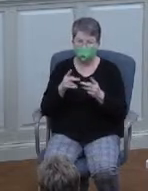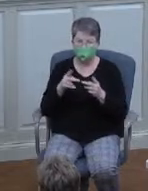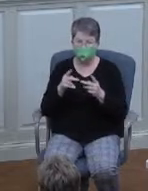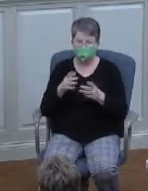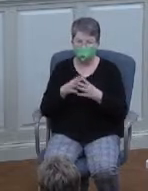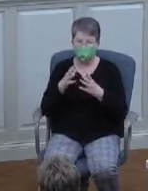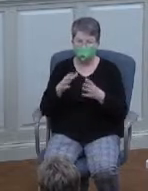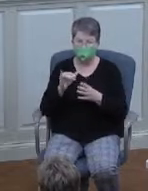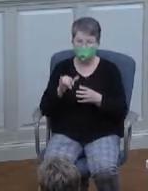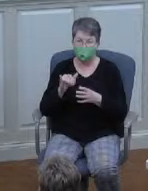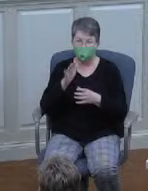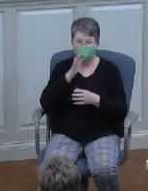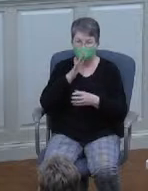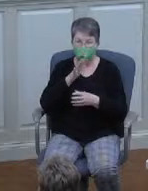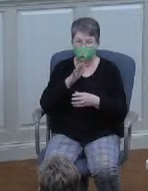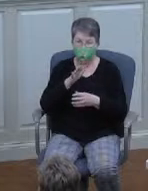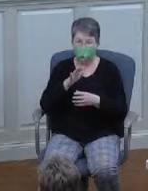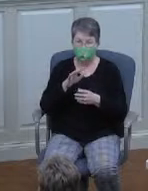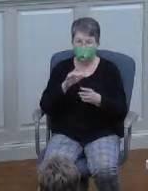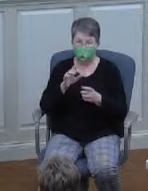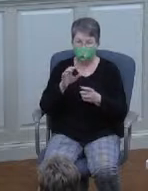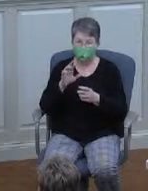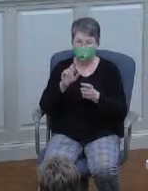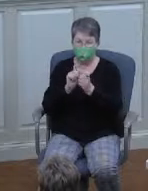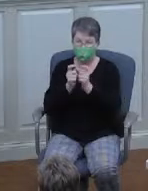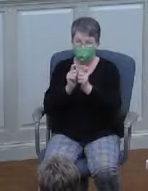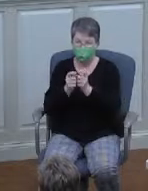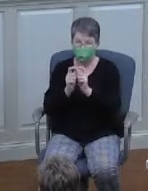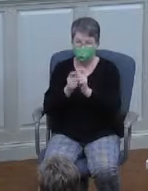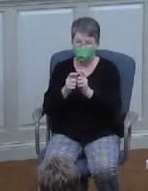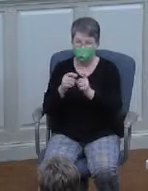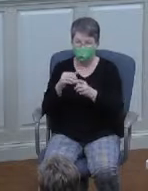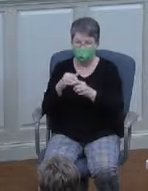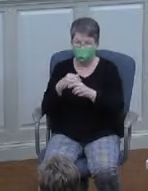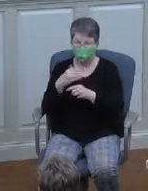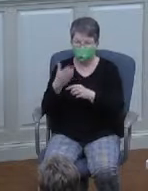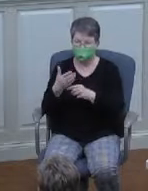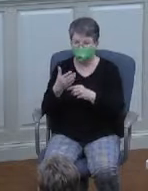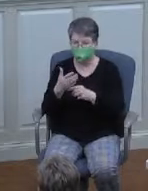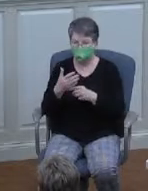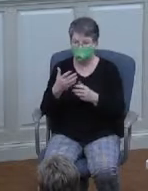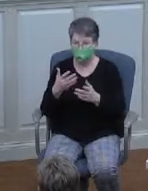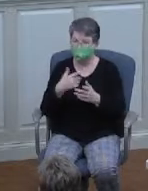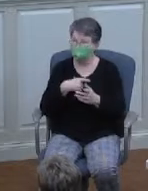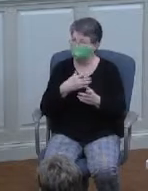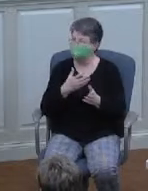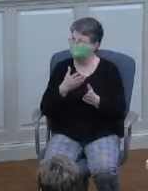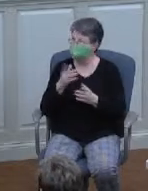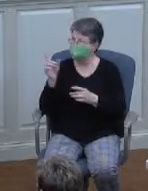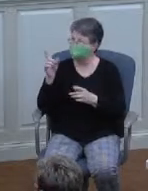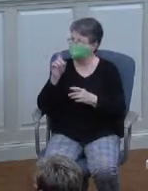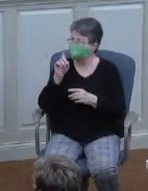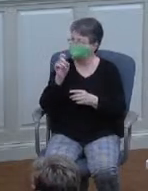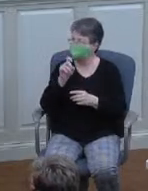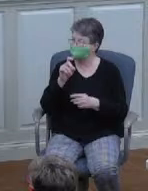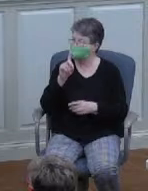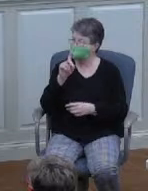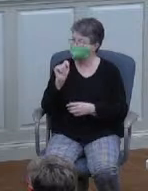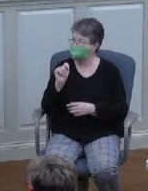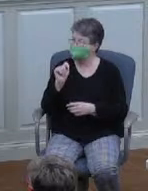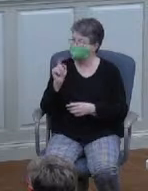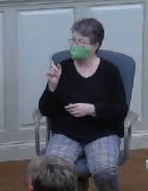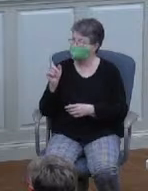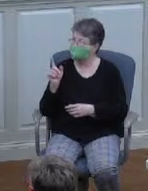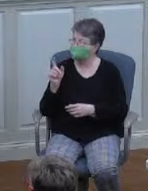going to be wrapped up and will be revised in the next couple of years too for a new report. So, I have a question. yes, ma'am. On